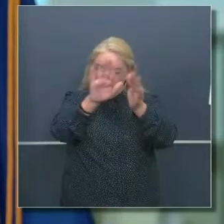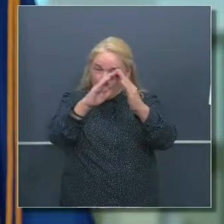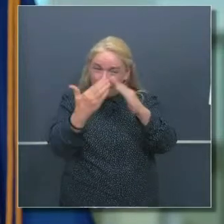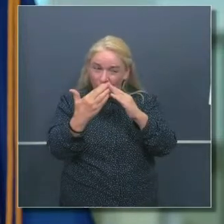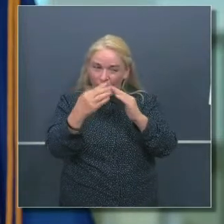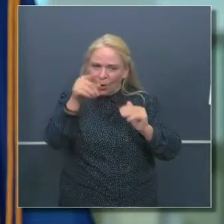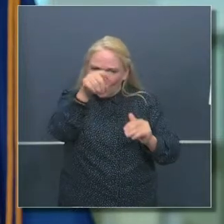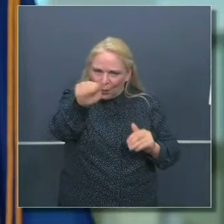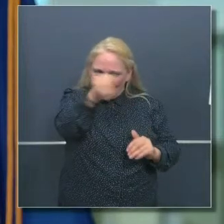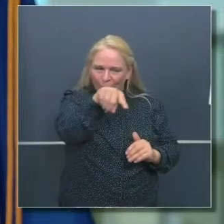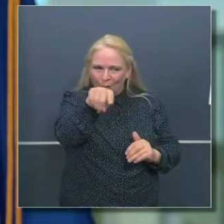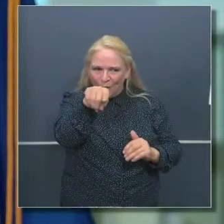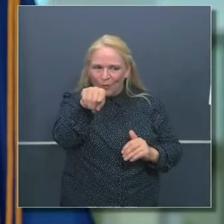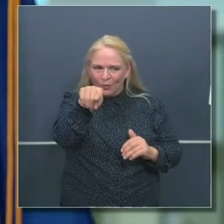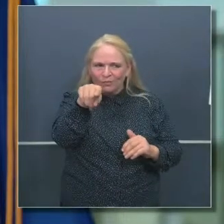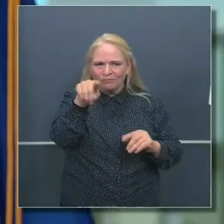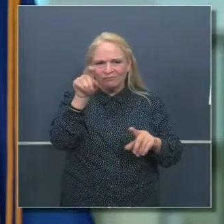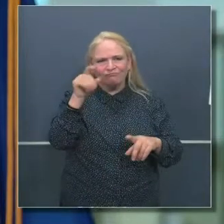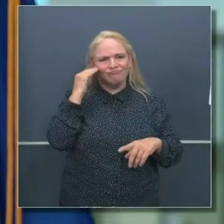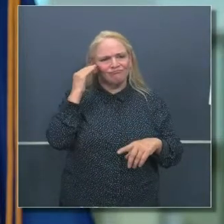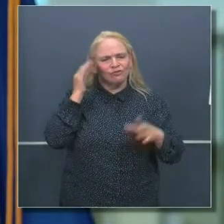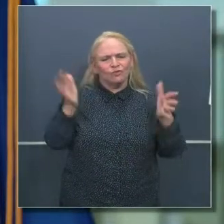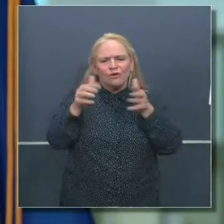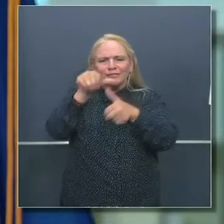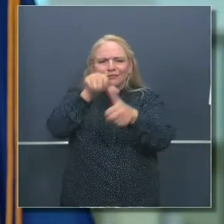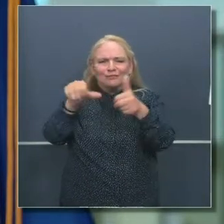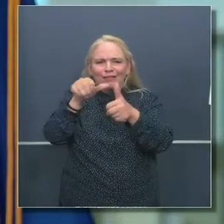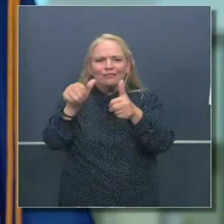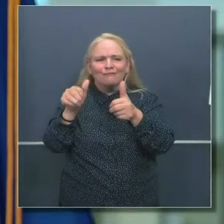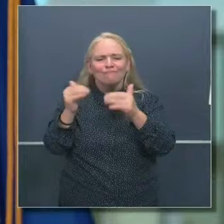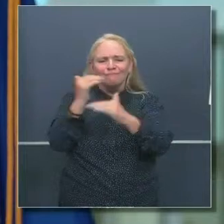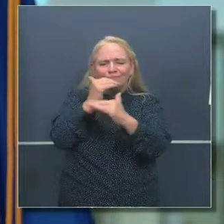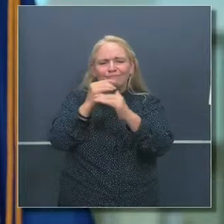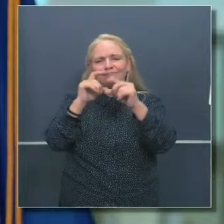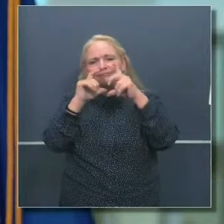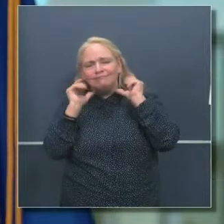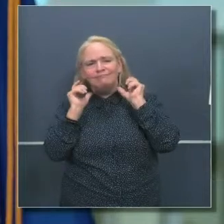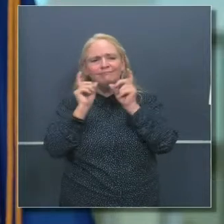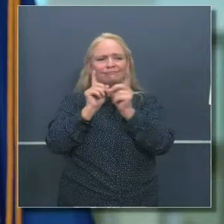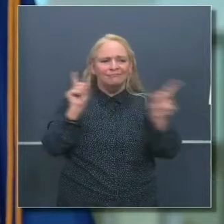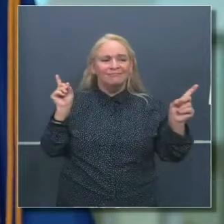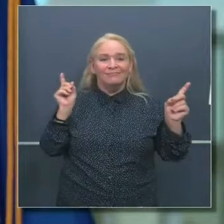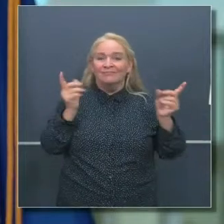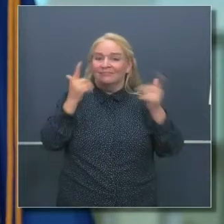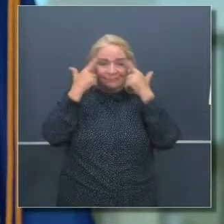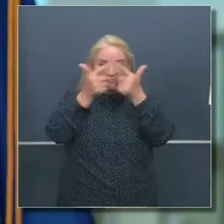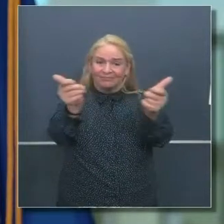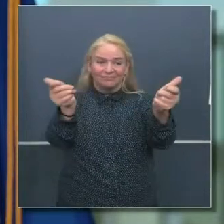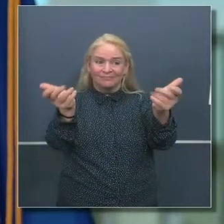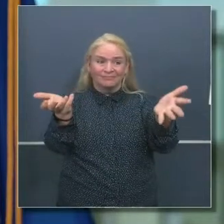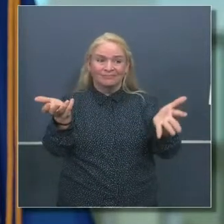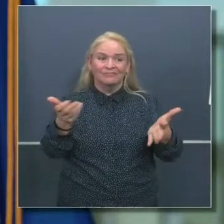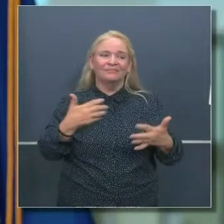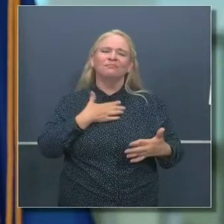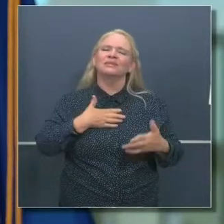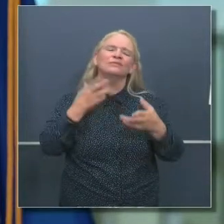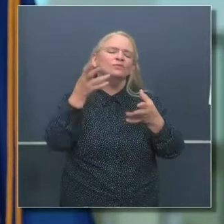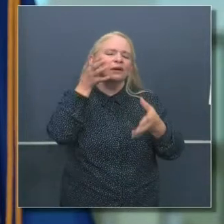this moment and to mitigate the spread. And so I am calling on the better angels and for people to use their common